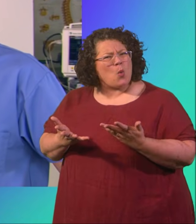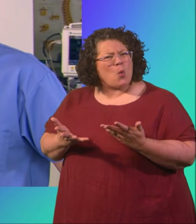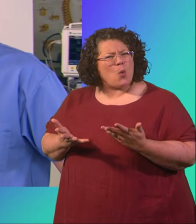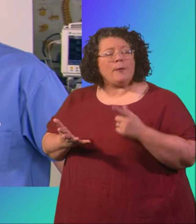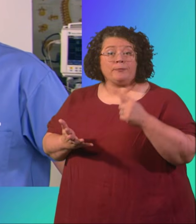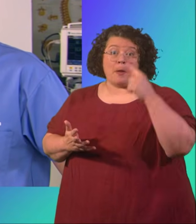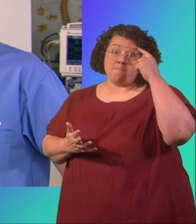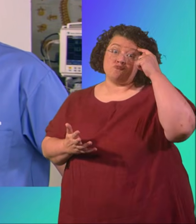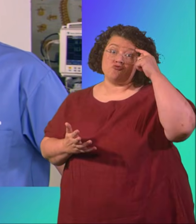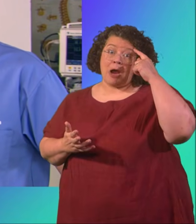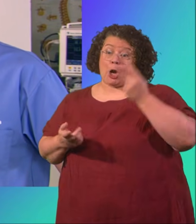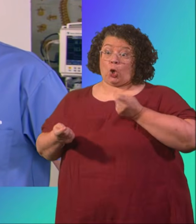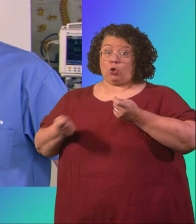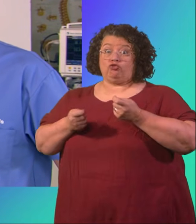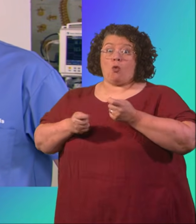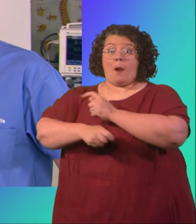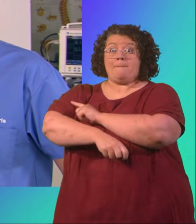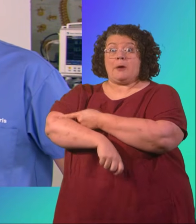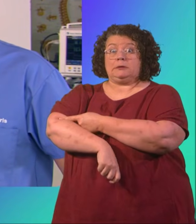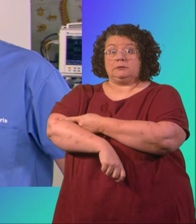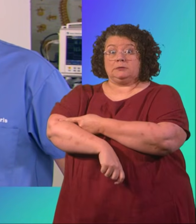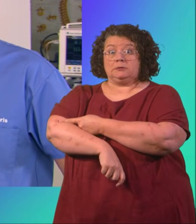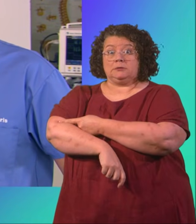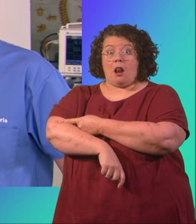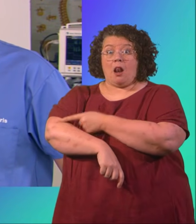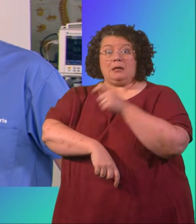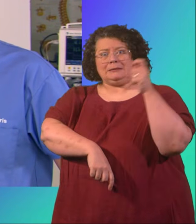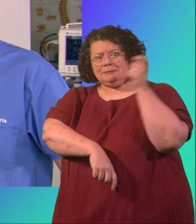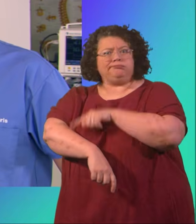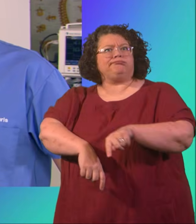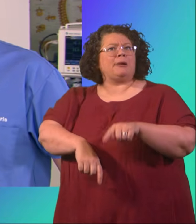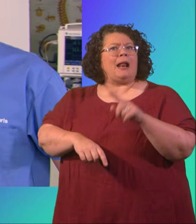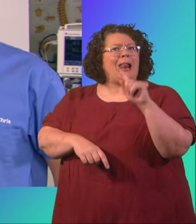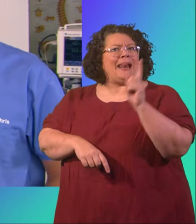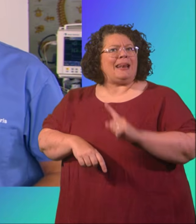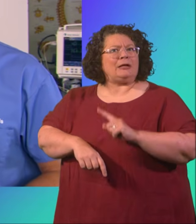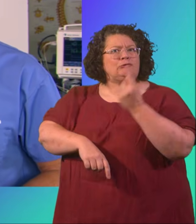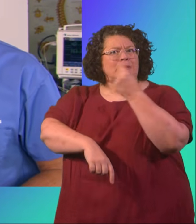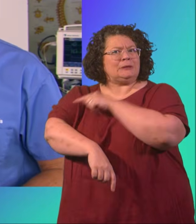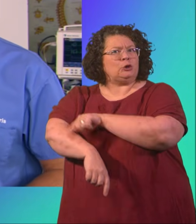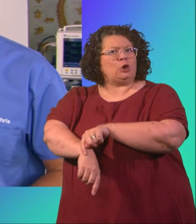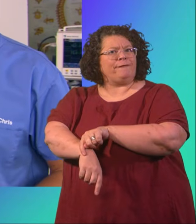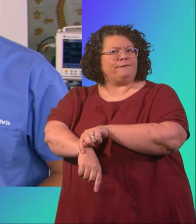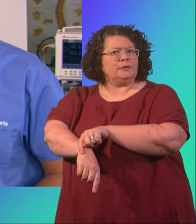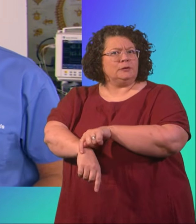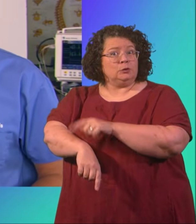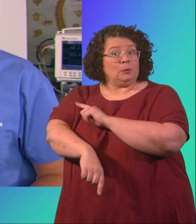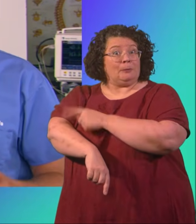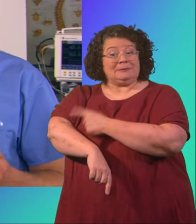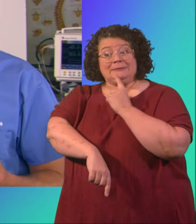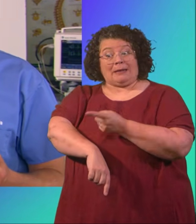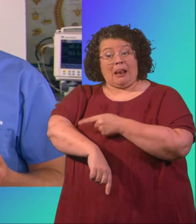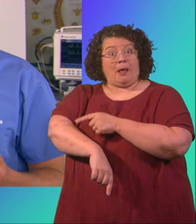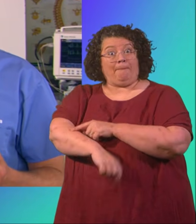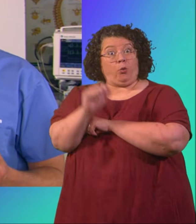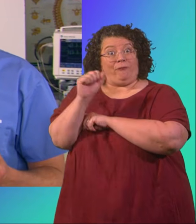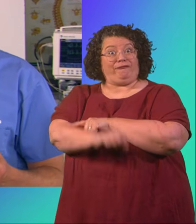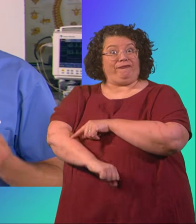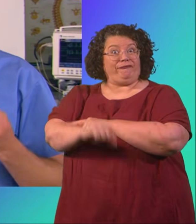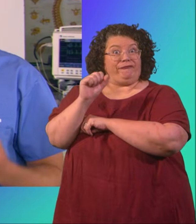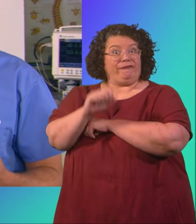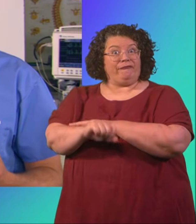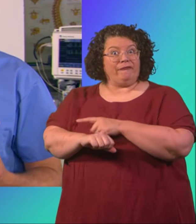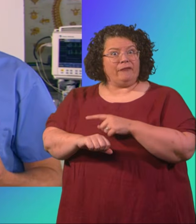small electrical charge down a nerve to the muscle. That tells the muscle to move. But what happens when we take control away from the brain and stimulate the